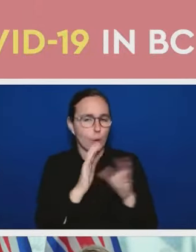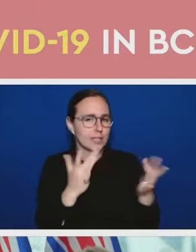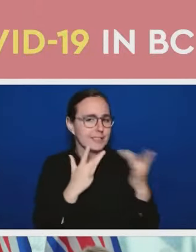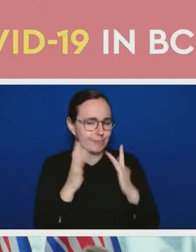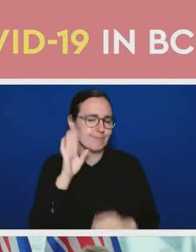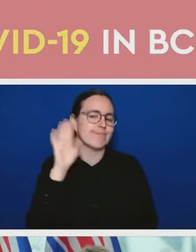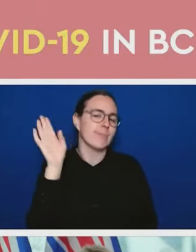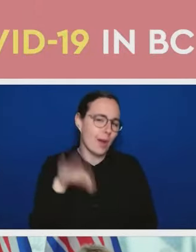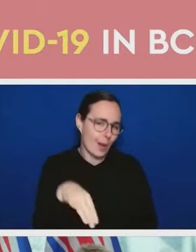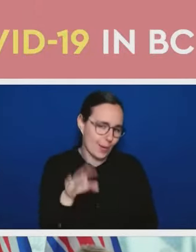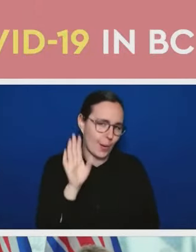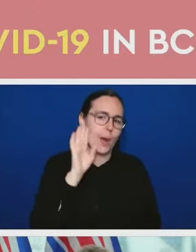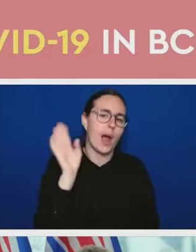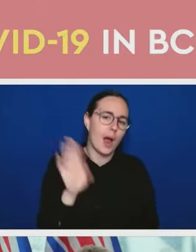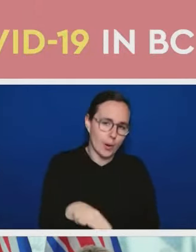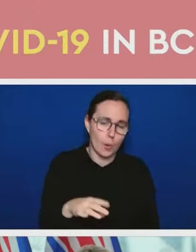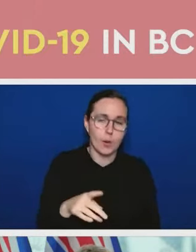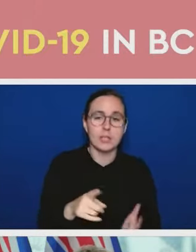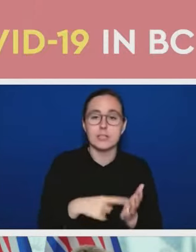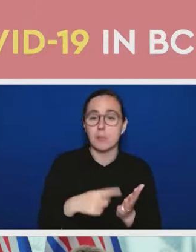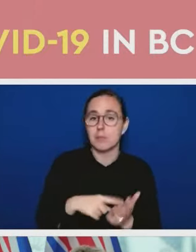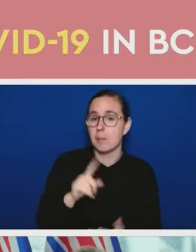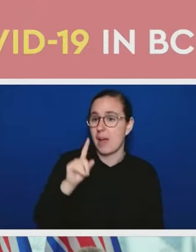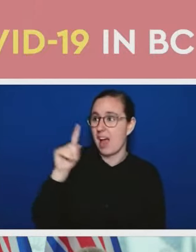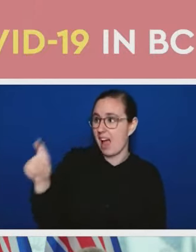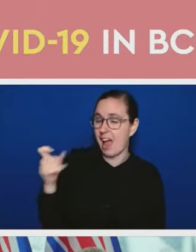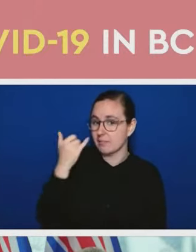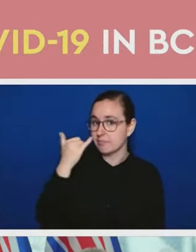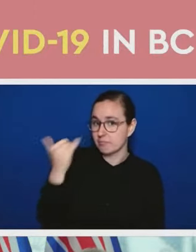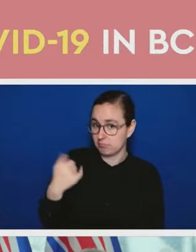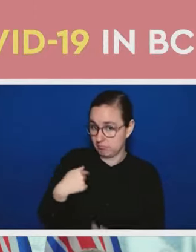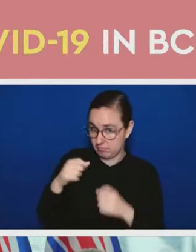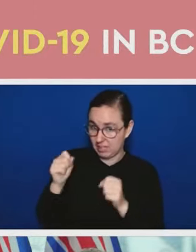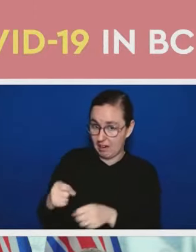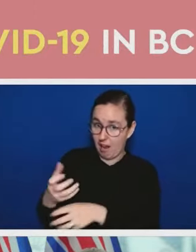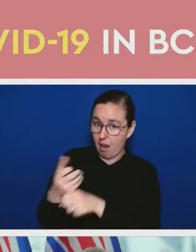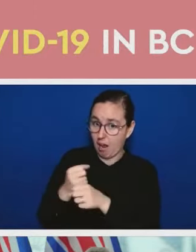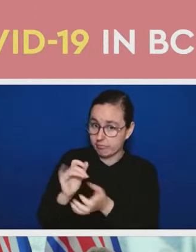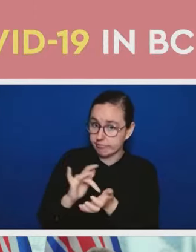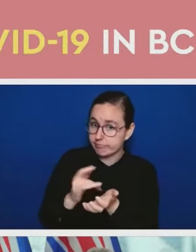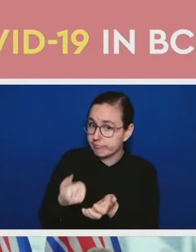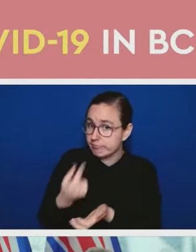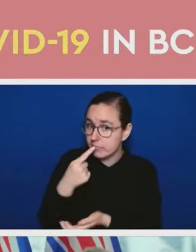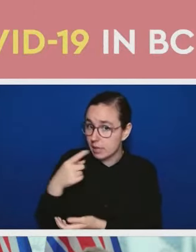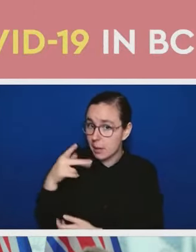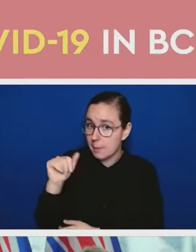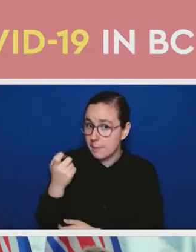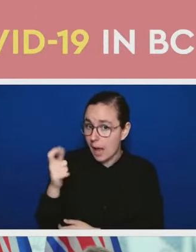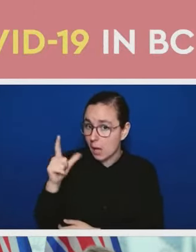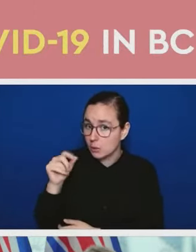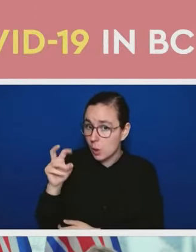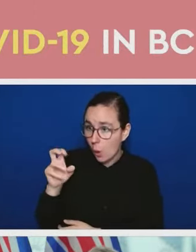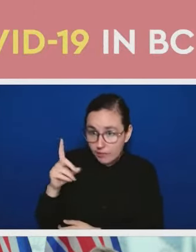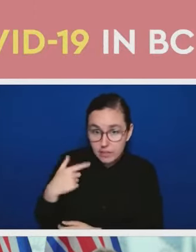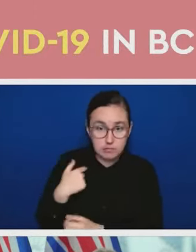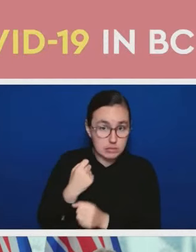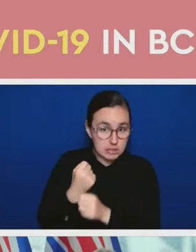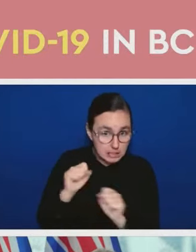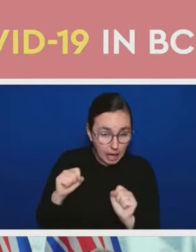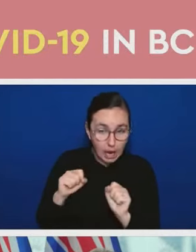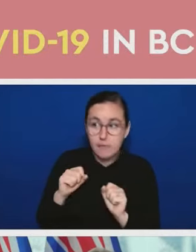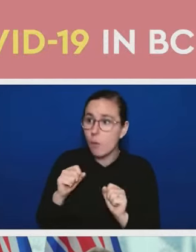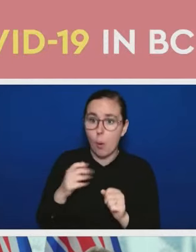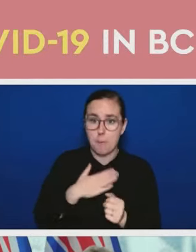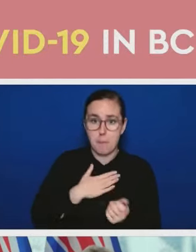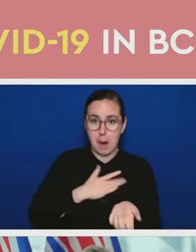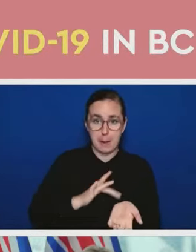whether you're eligible for treatment, and whether you're on medications that may interact with it. We've distributed about 14,000